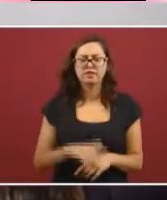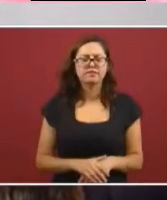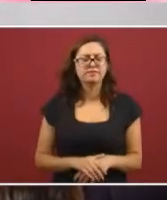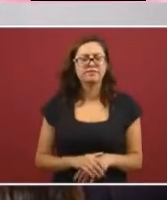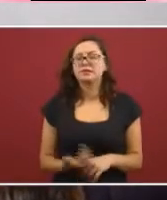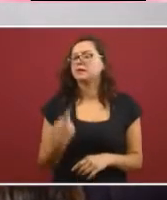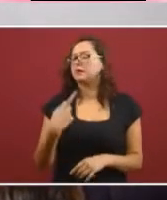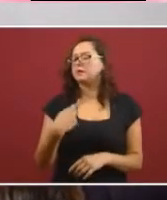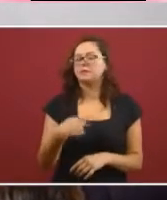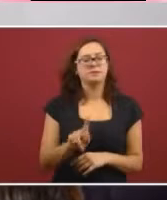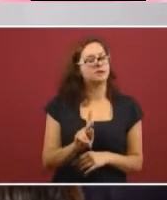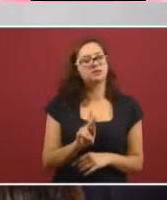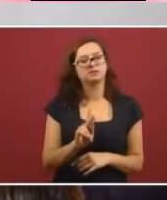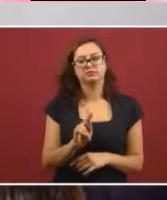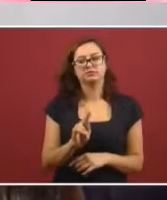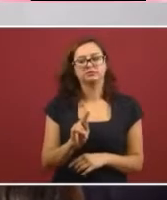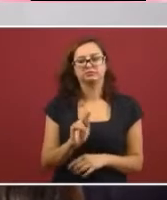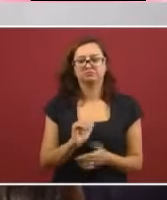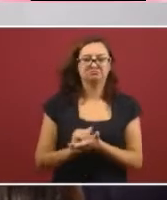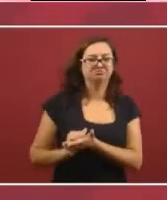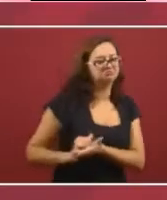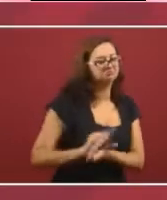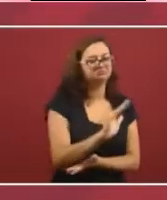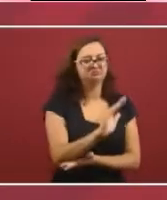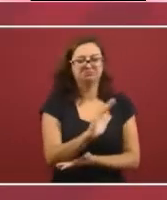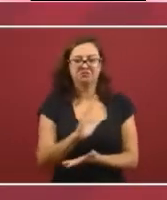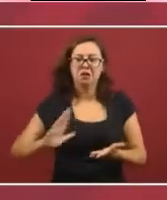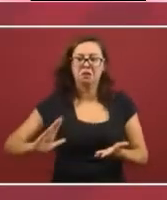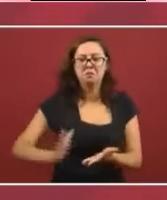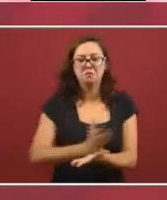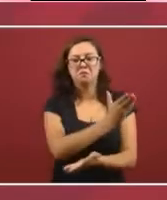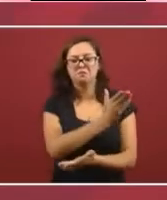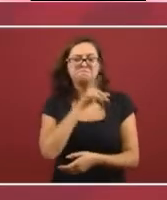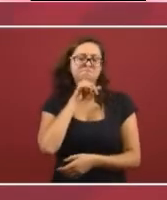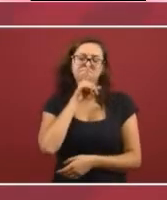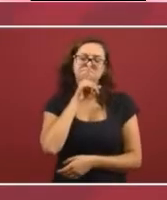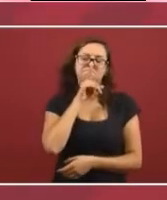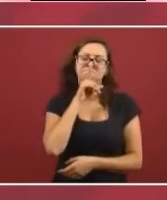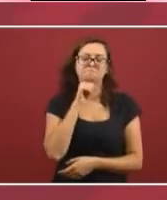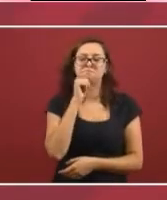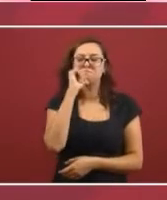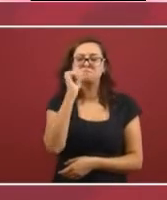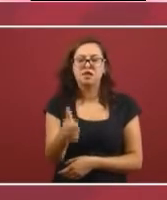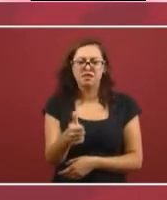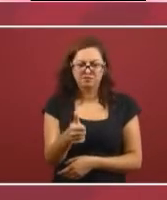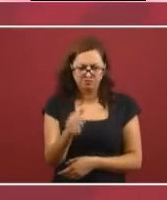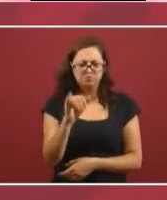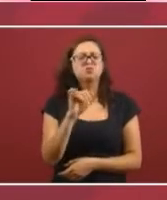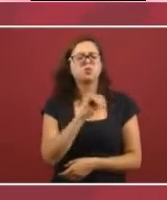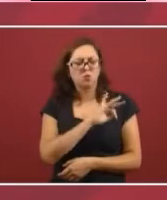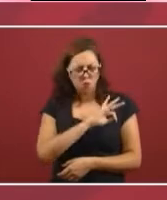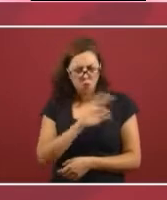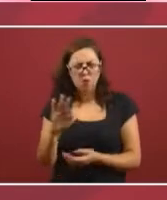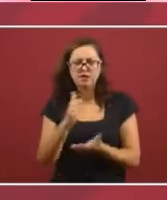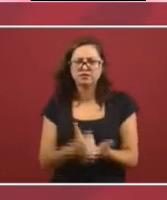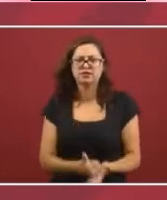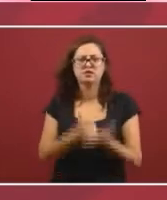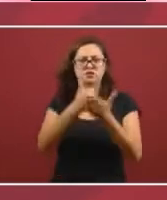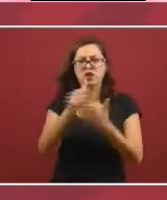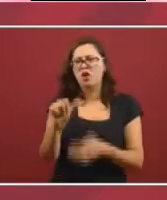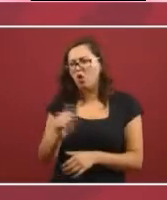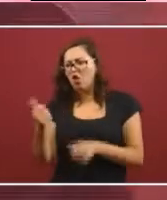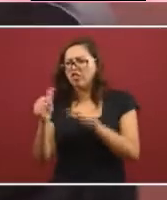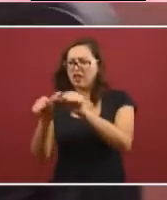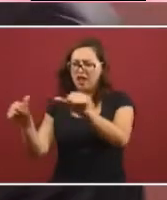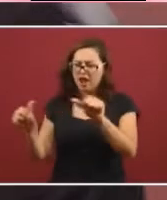está but they are not being set aside. Yes, you can help in